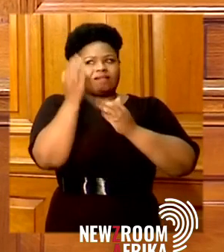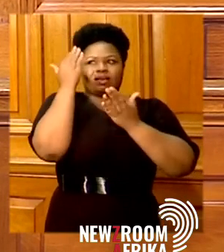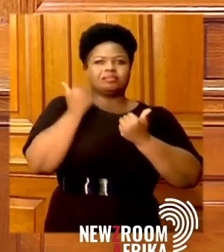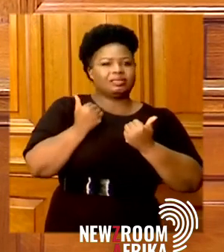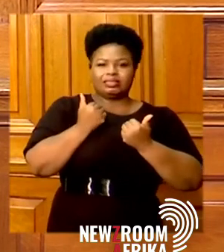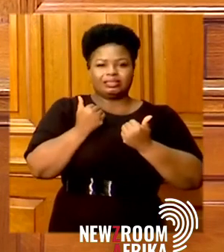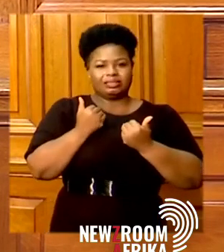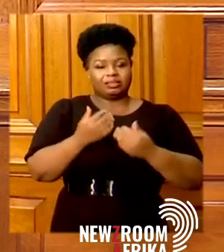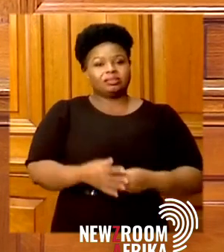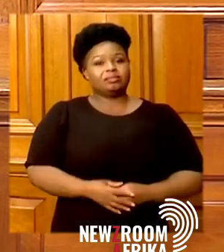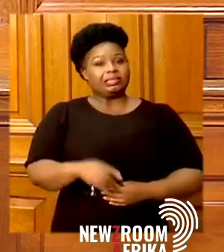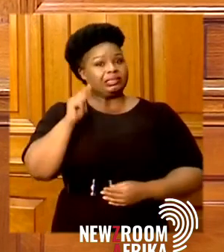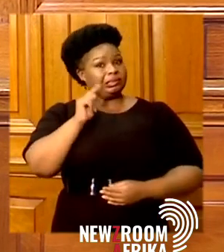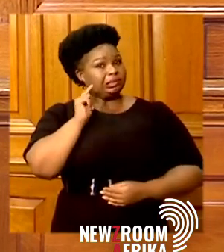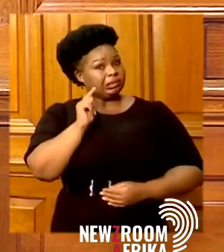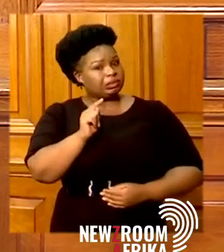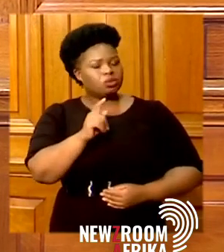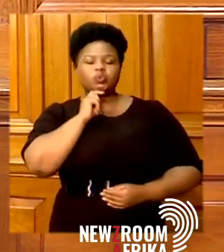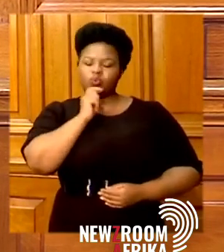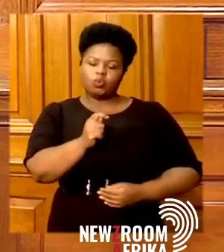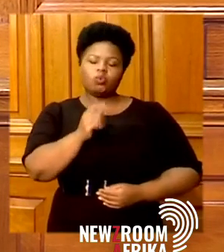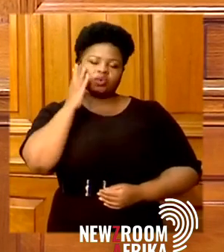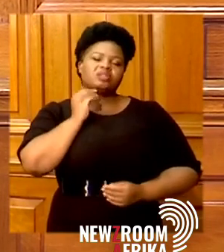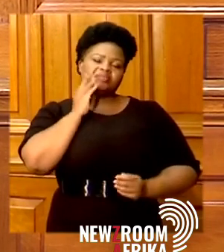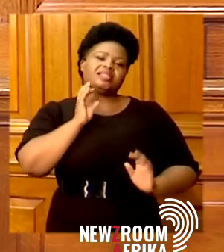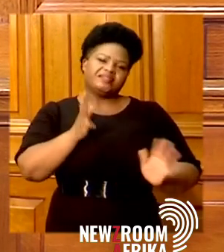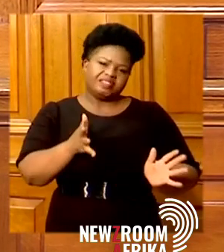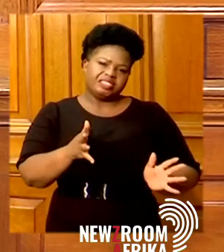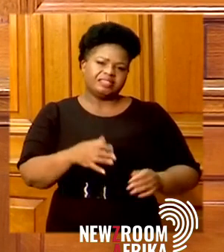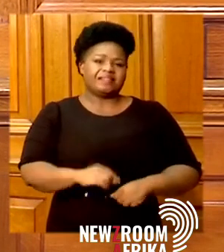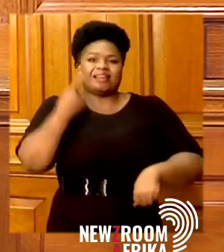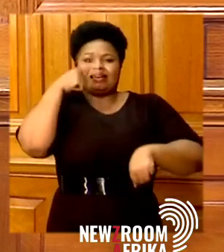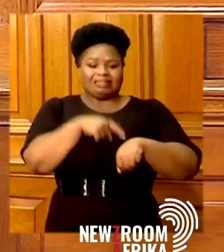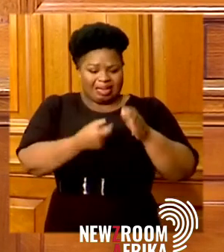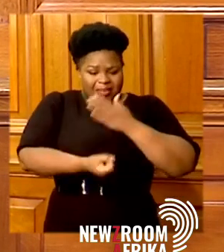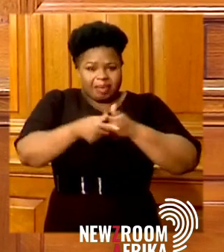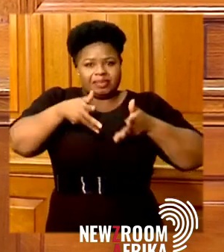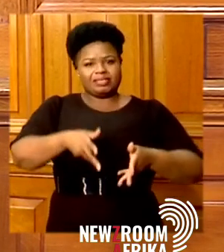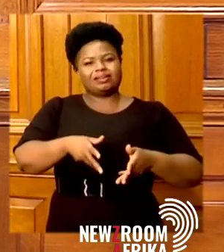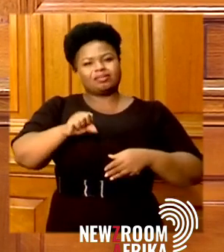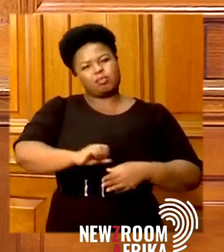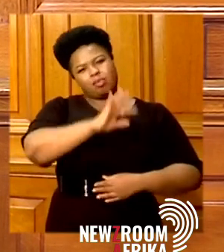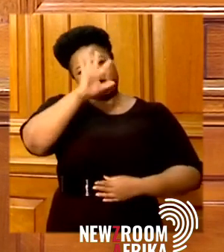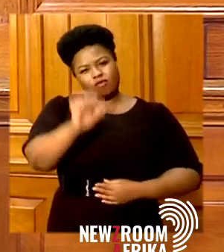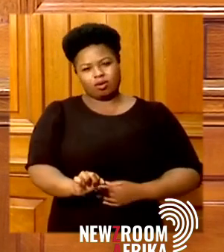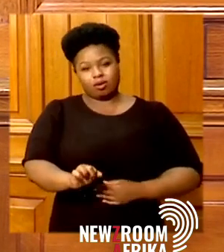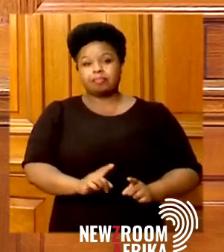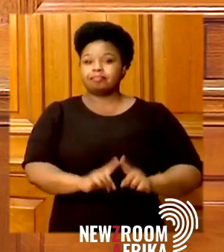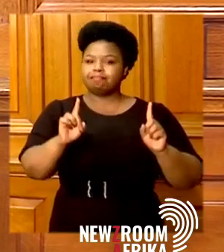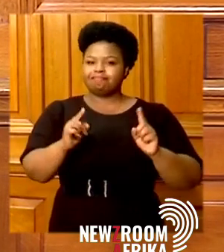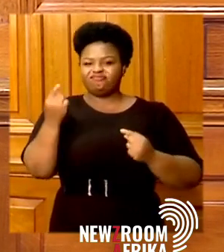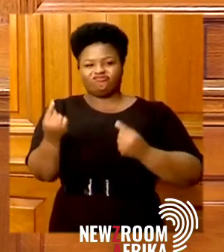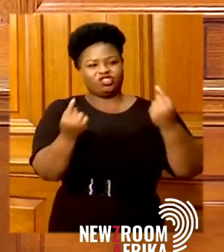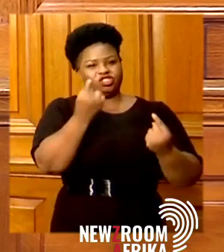And this threat is a threat that we have met as a nation, and we have been able to inspire each